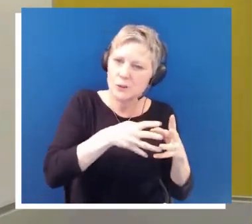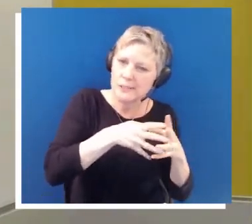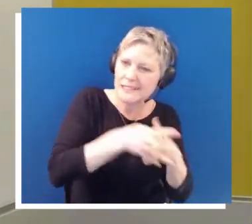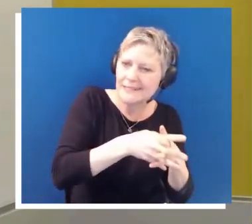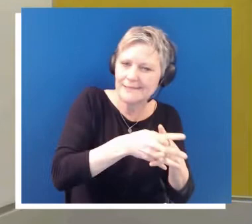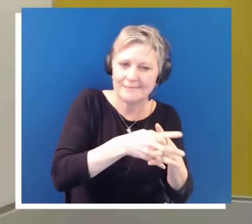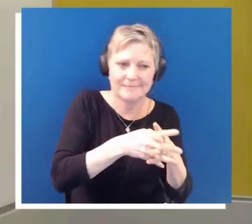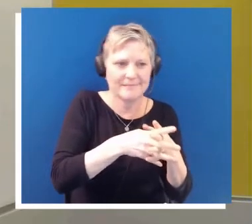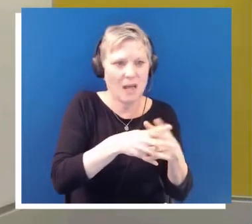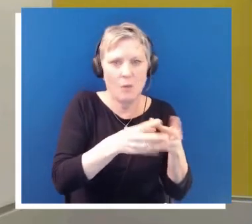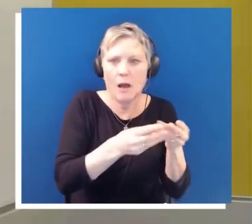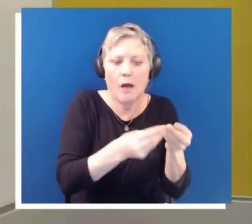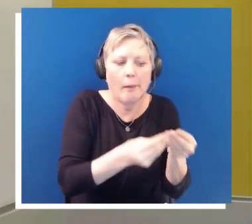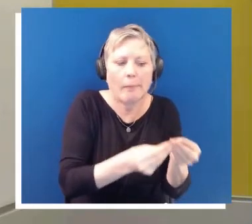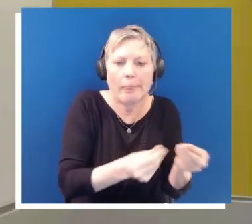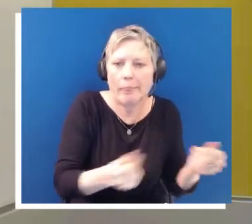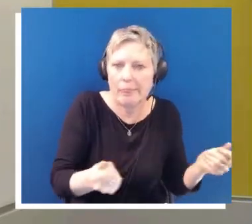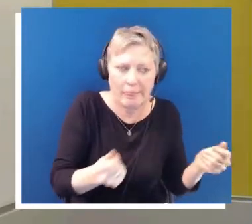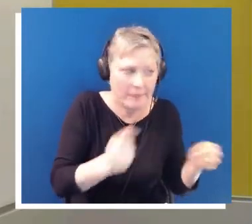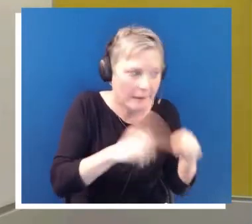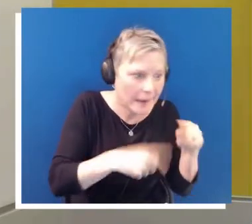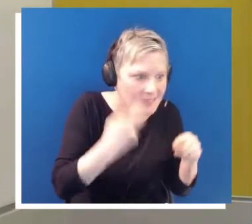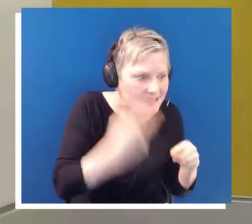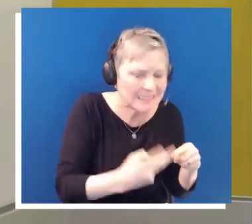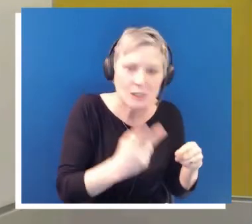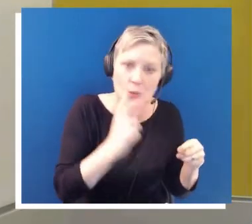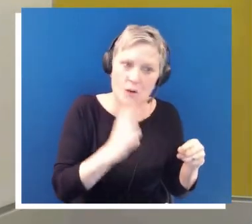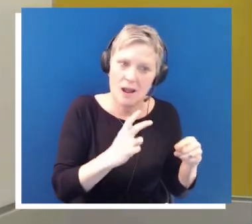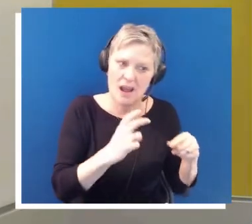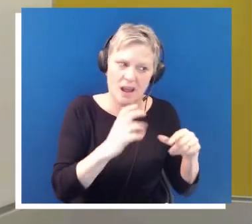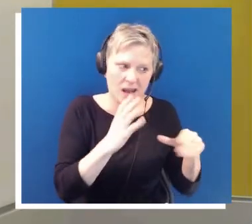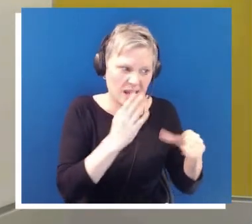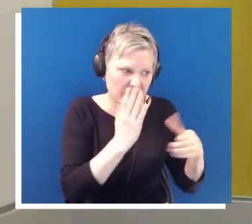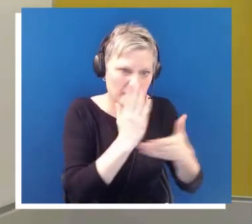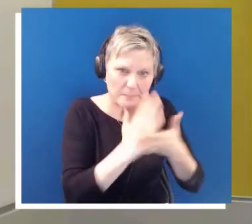I don't want them to cook away. I want them to actually be noticed inside my stew.